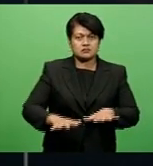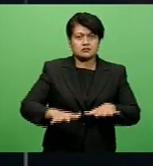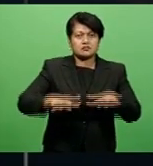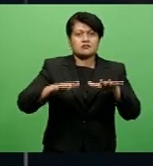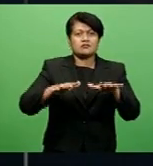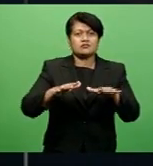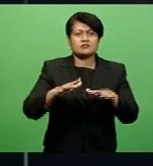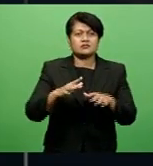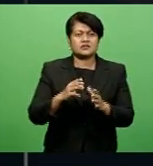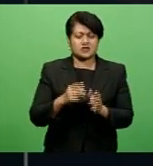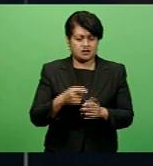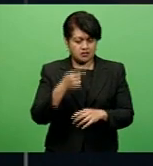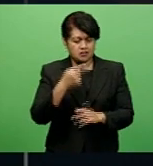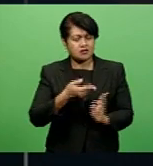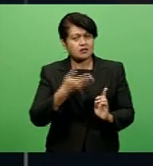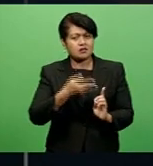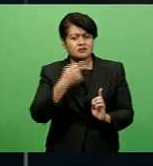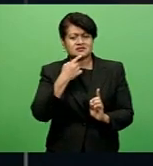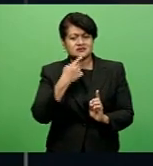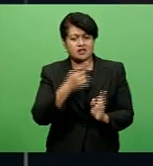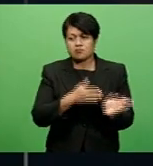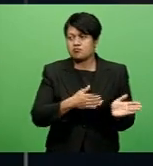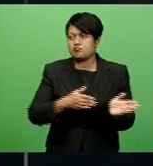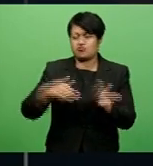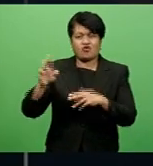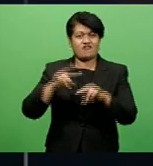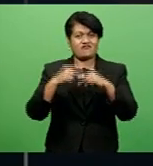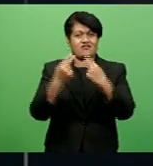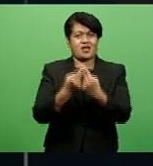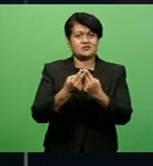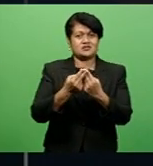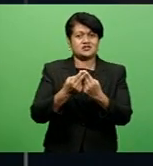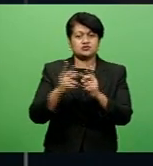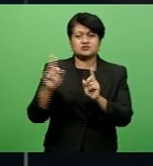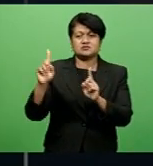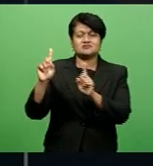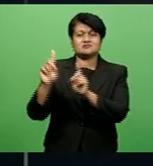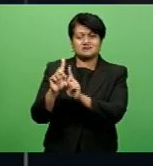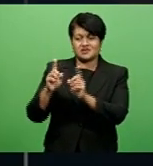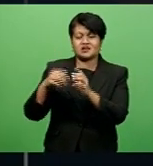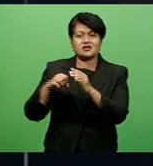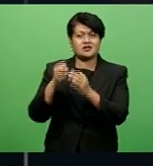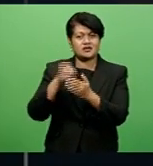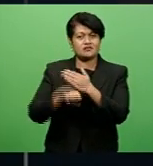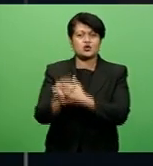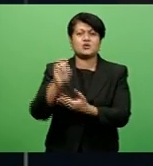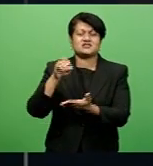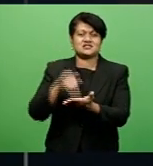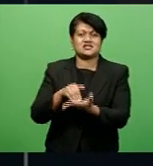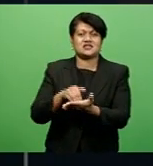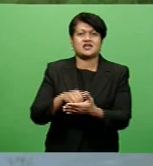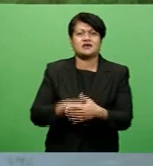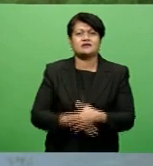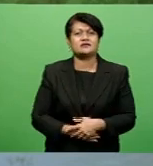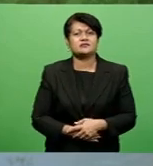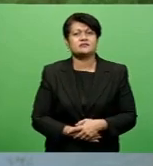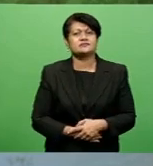Resident Mosese Dhambe says he would move his family to the nearest evacuation center at Korovo. Sainia Nimboila